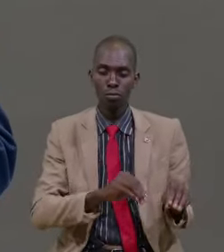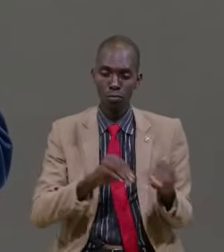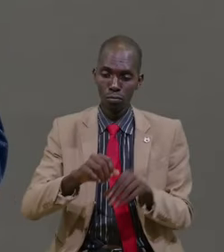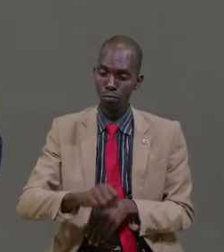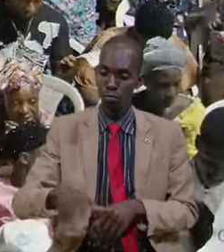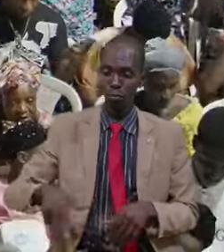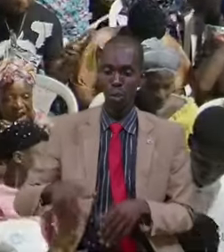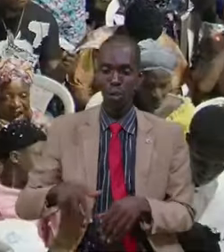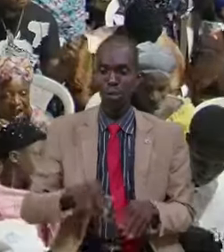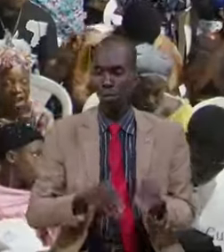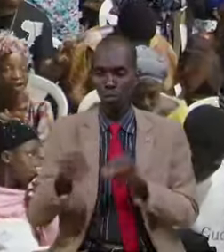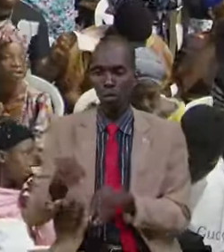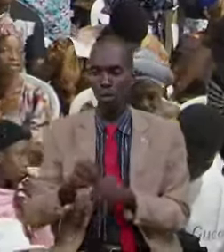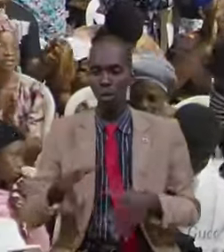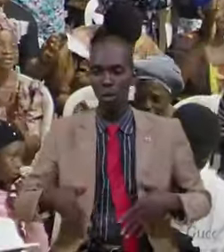uprooted tonight.